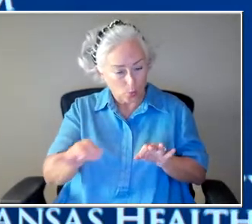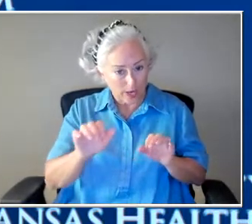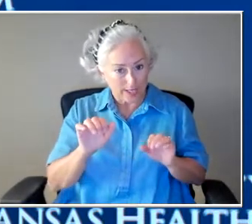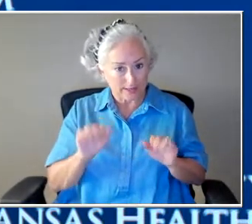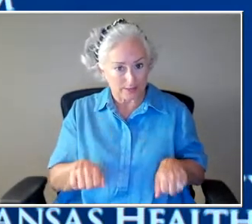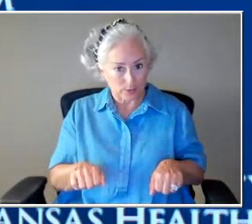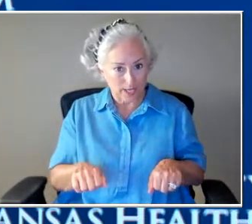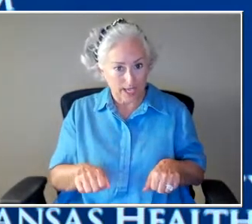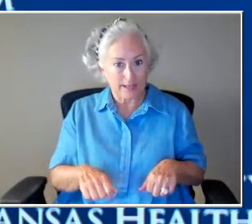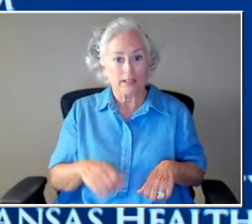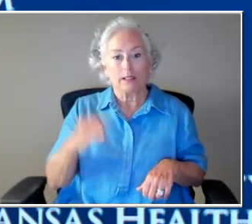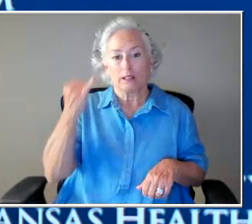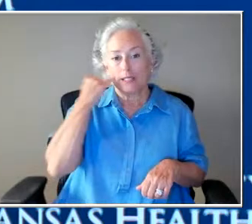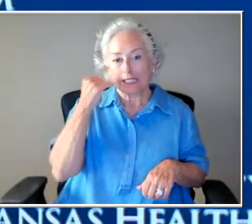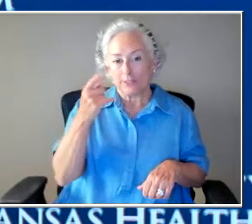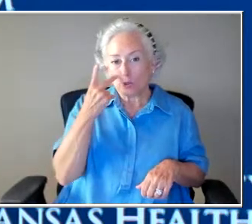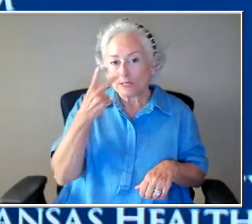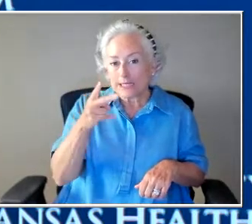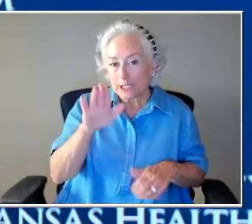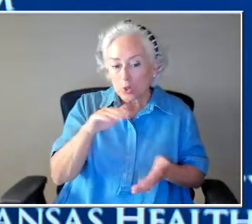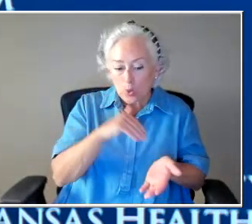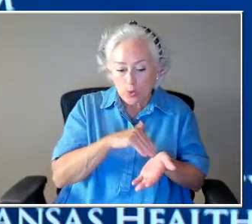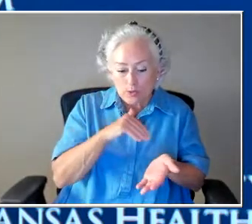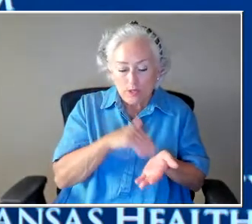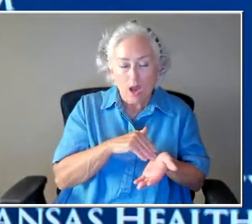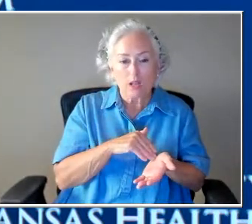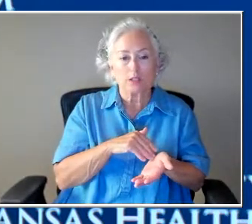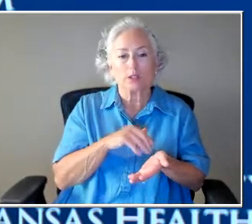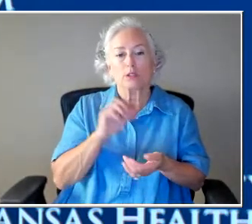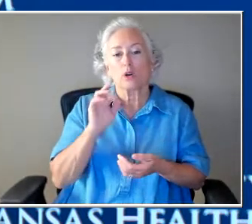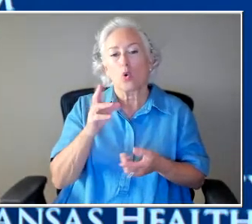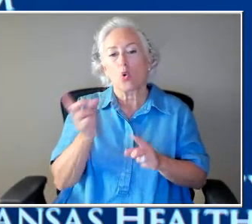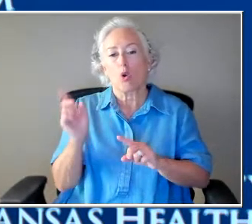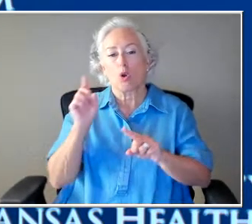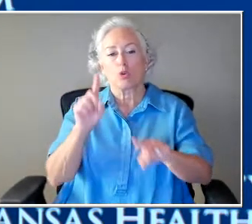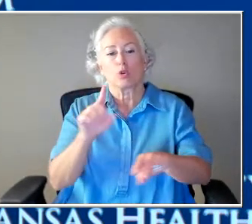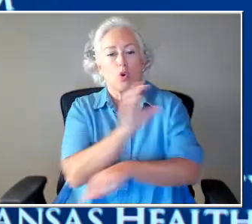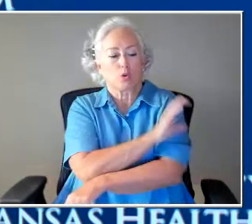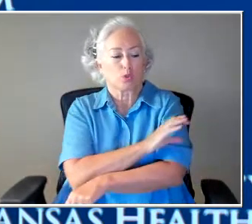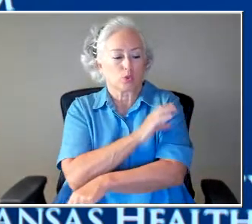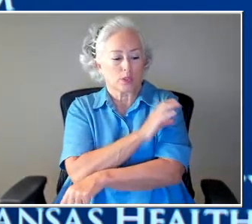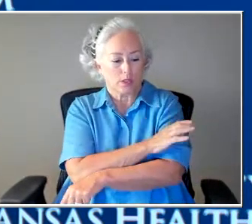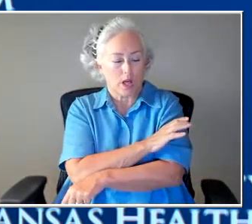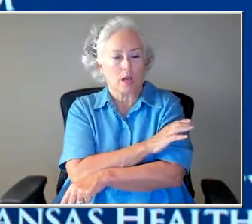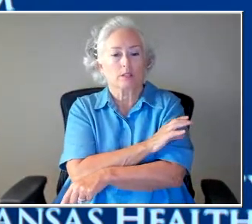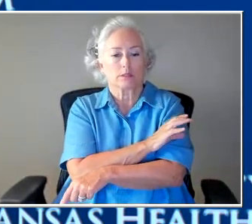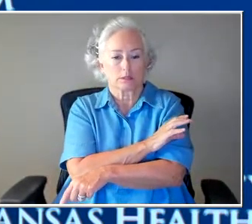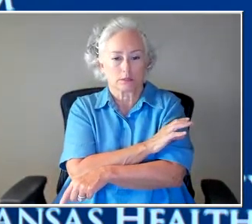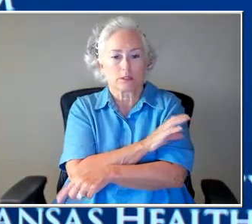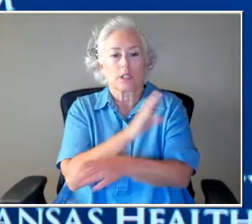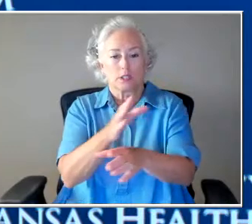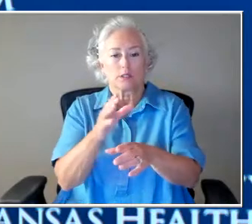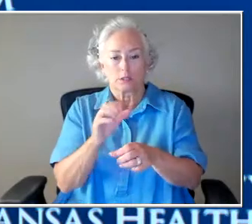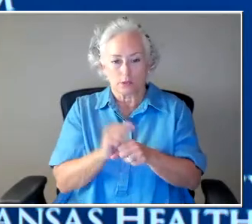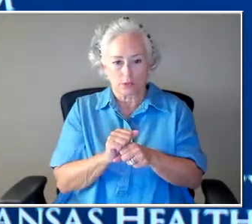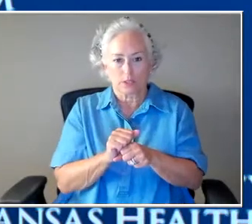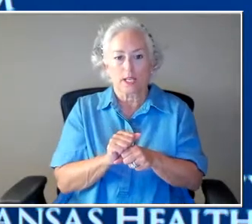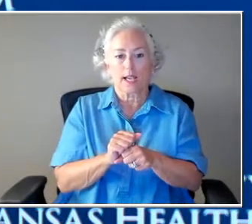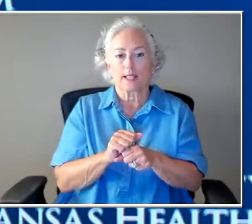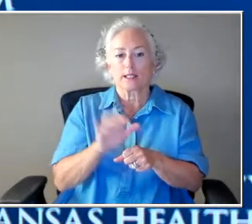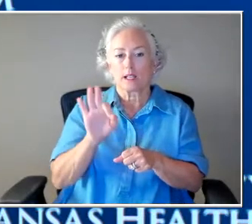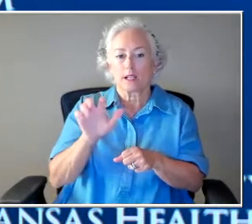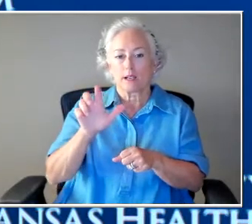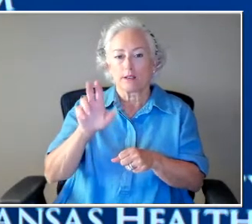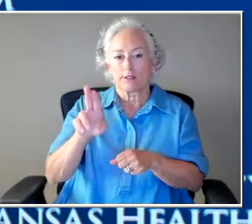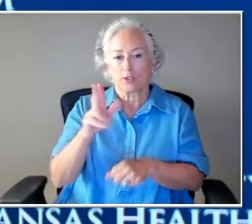to see your medical providers or get into a clinical pharmacy to get the influenza vaccine as influenza